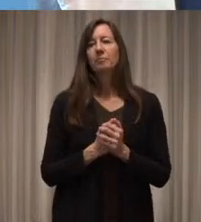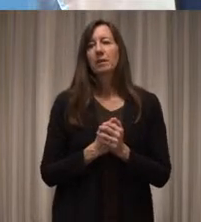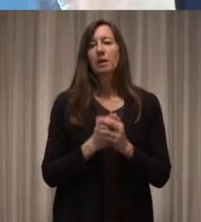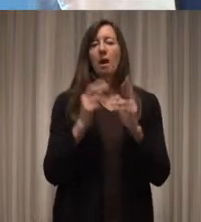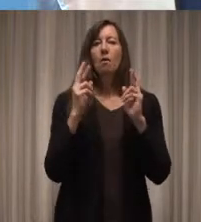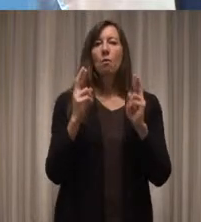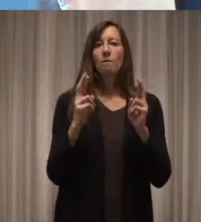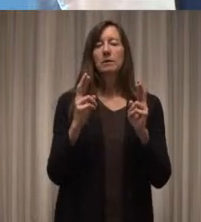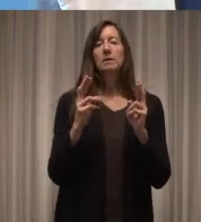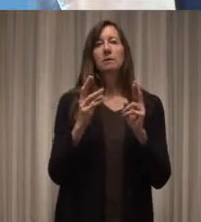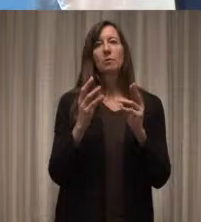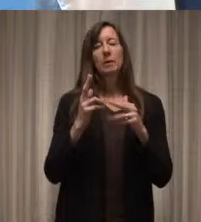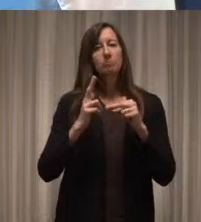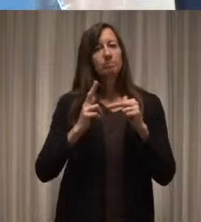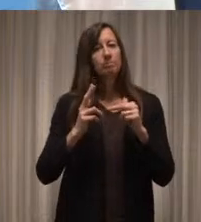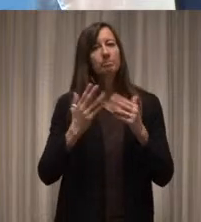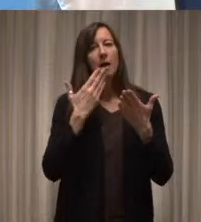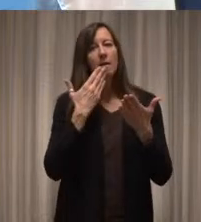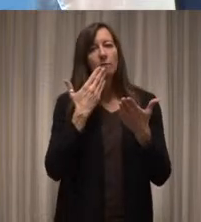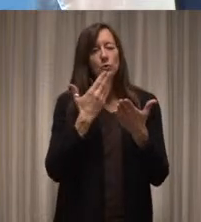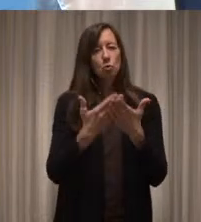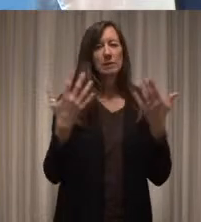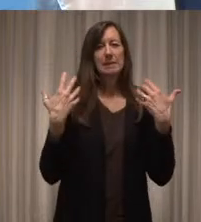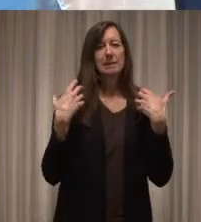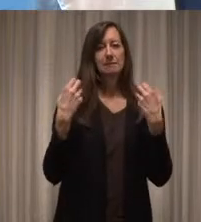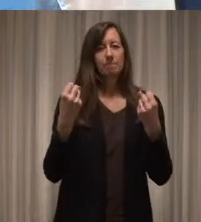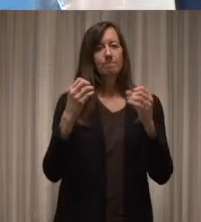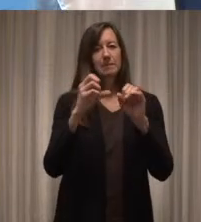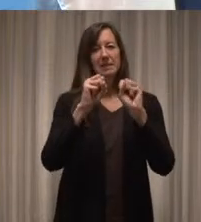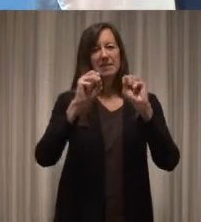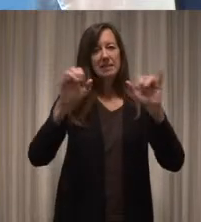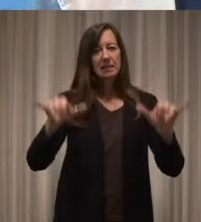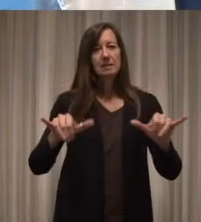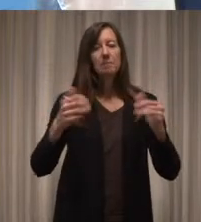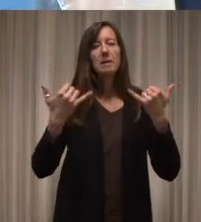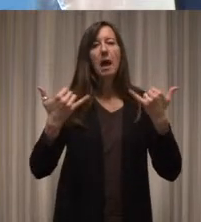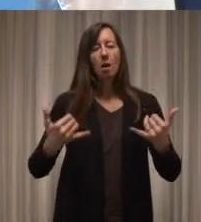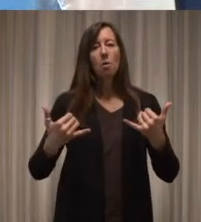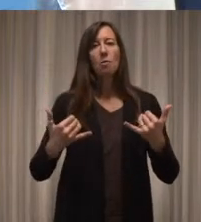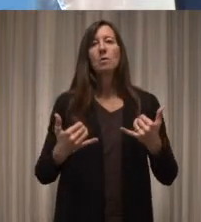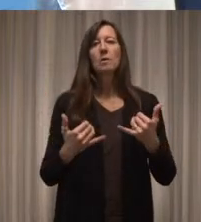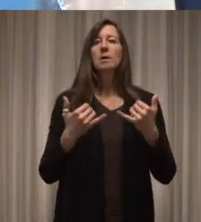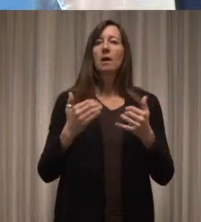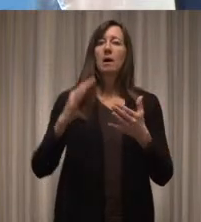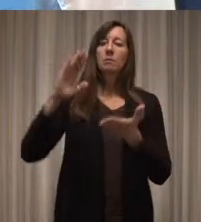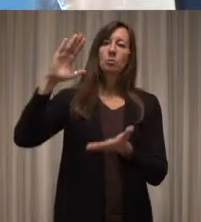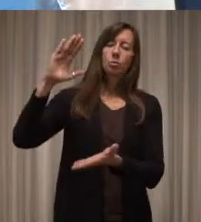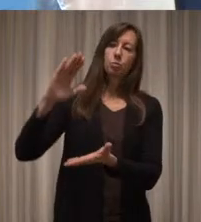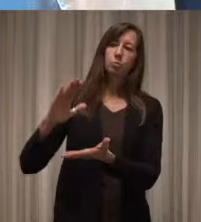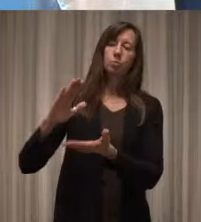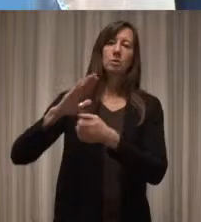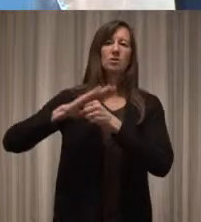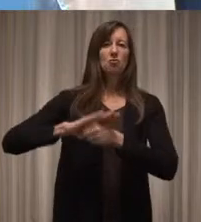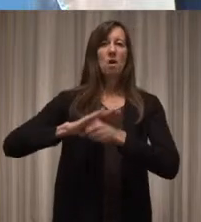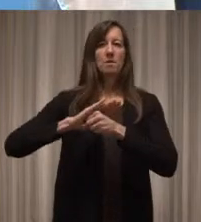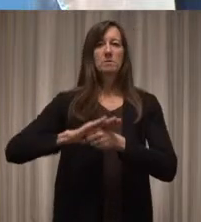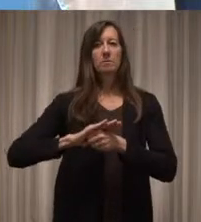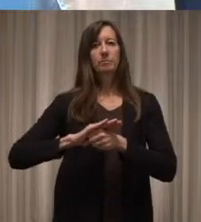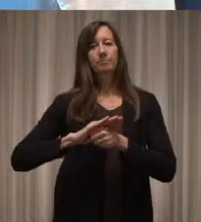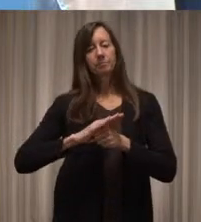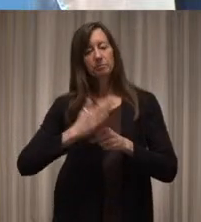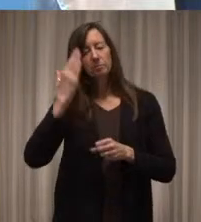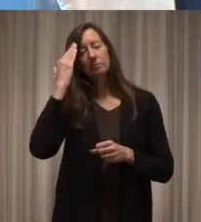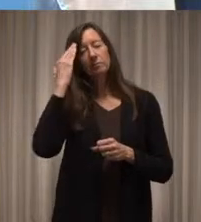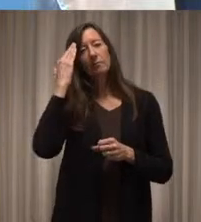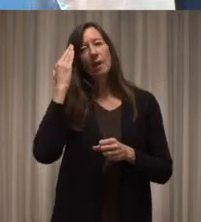that pressure and stress. This is not a perfect analogy, so bear with me. But